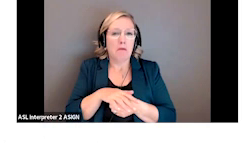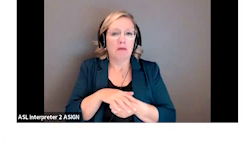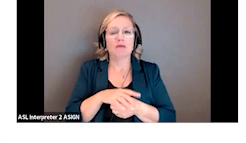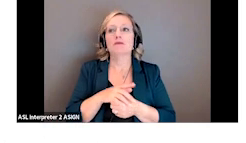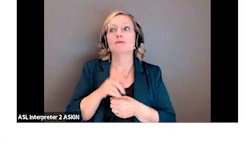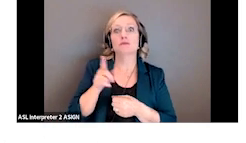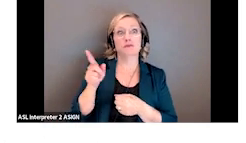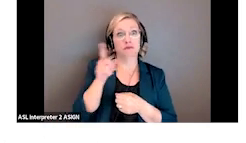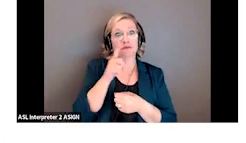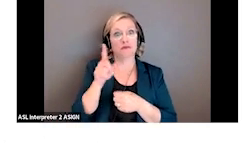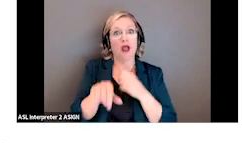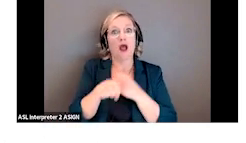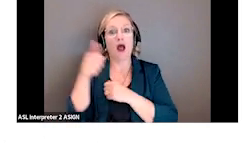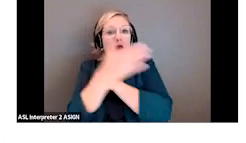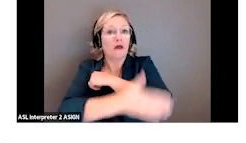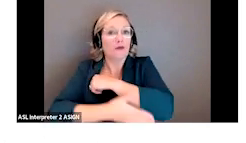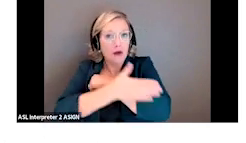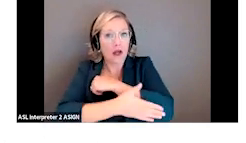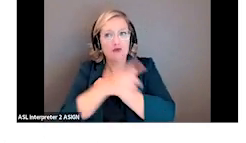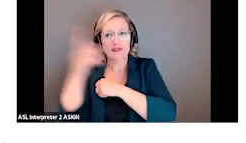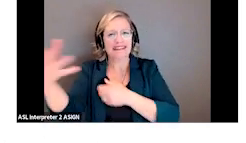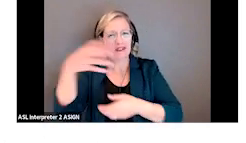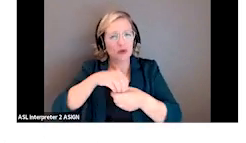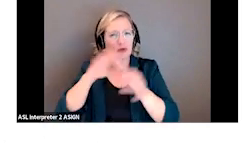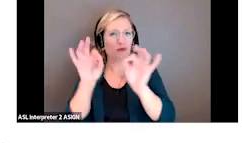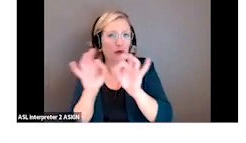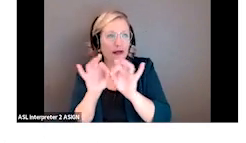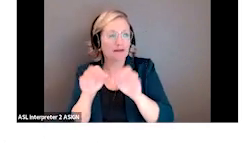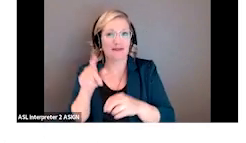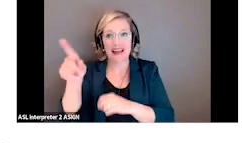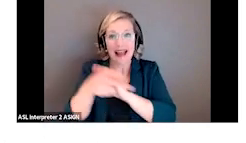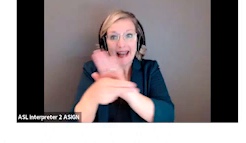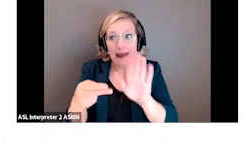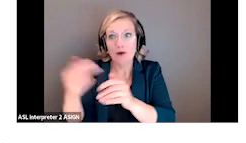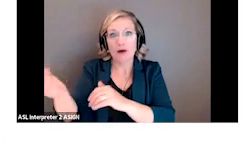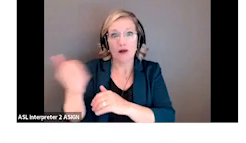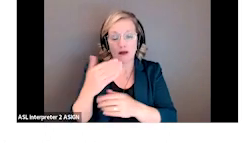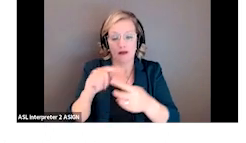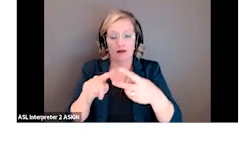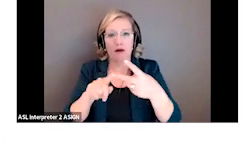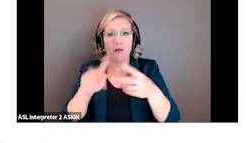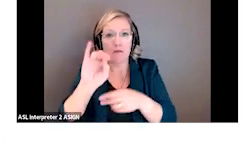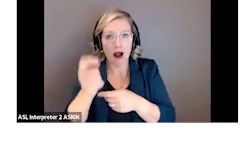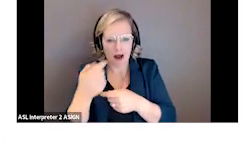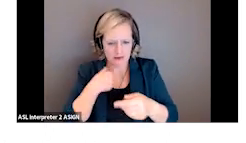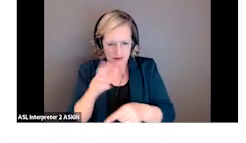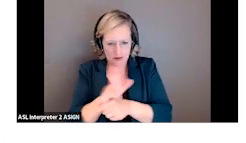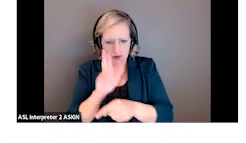we have to account for those duties and other things, whether it's the labels or the boxes that we may be using.